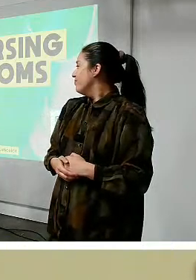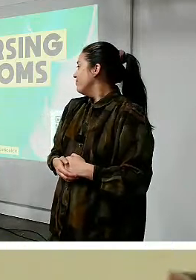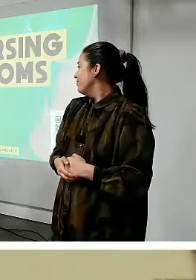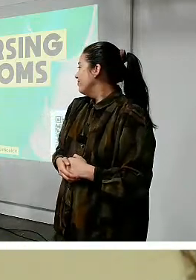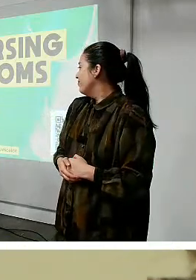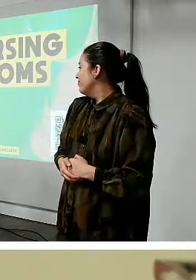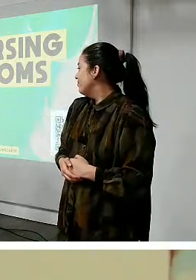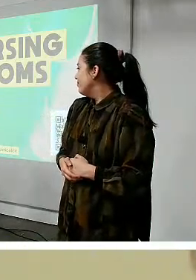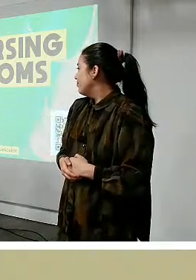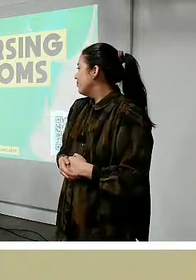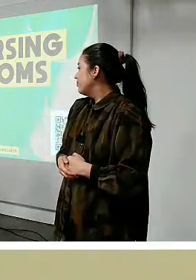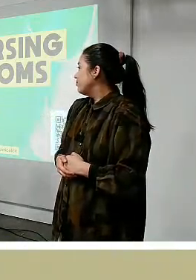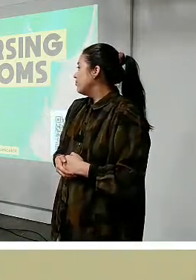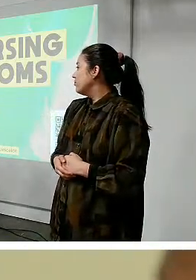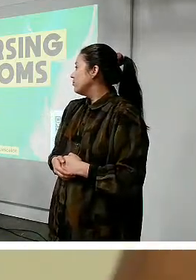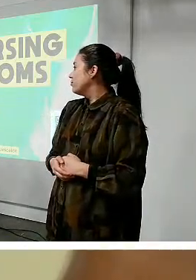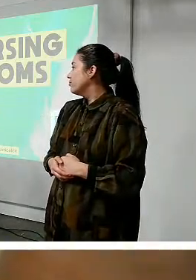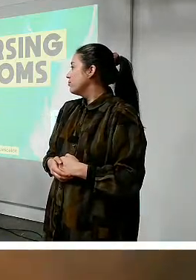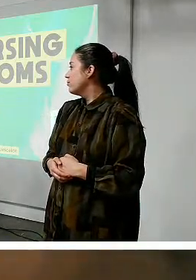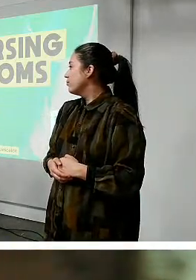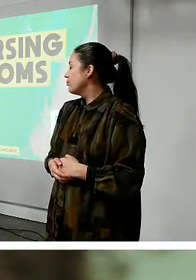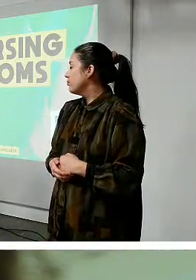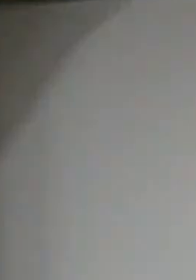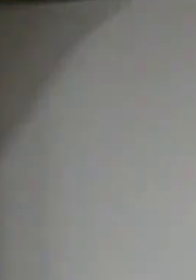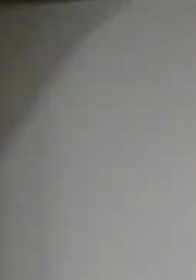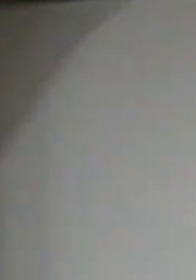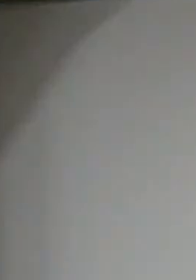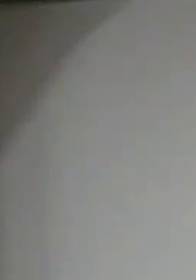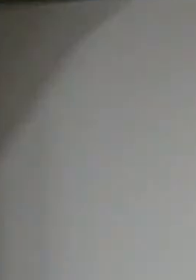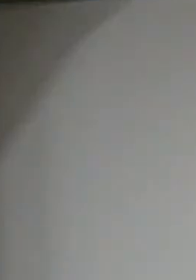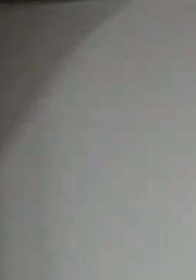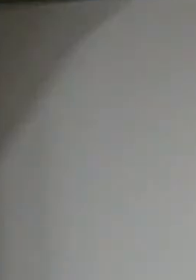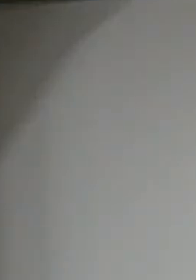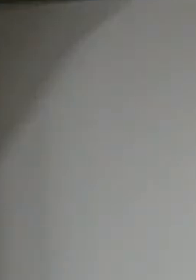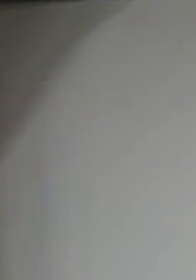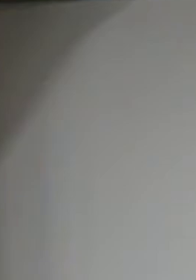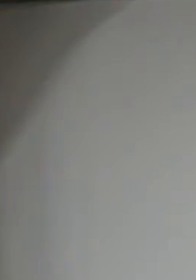Thank you, Stella. I think, did you have a question?